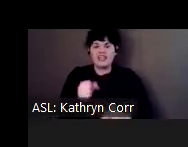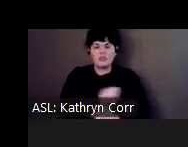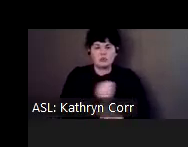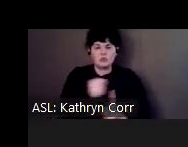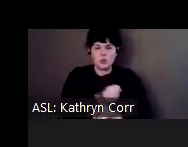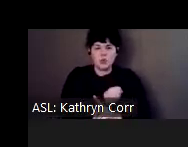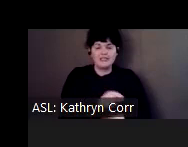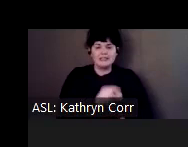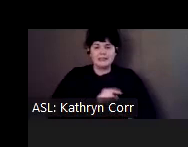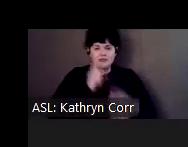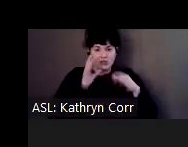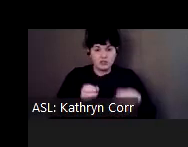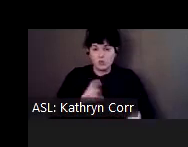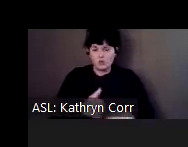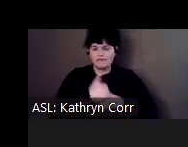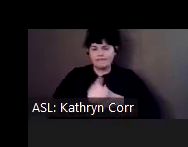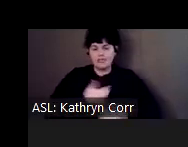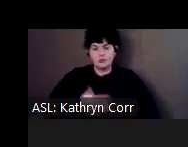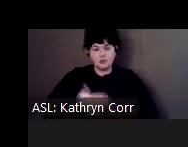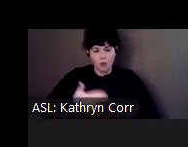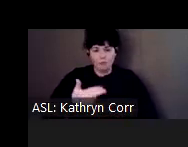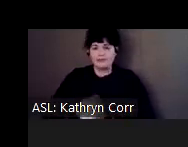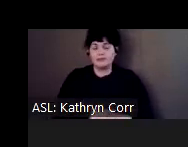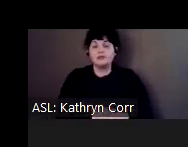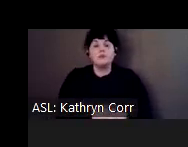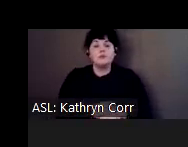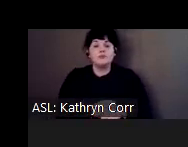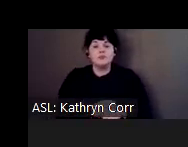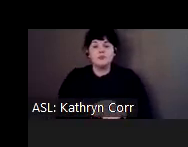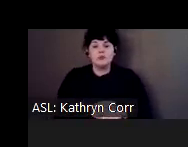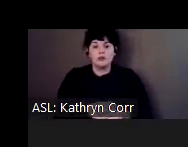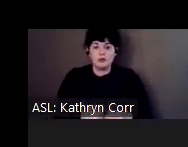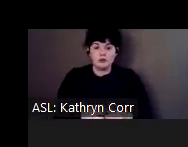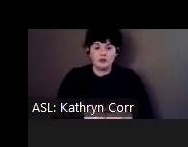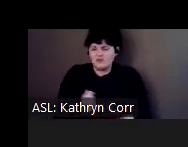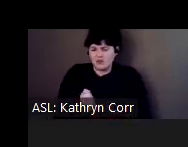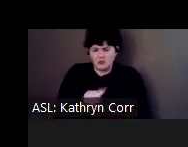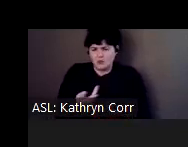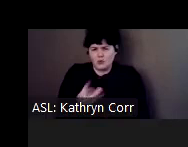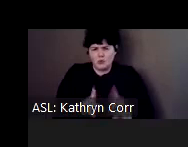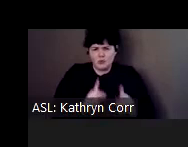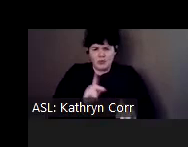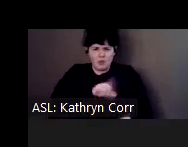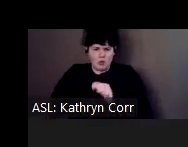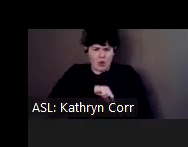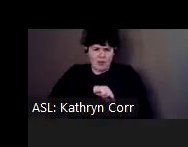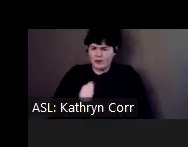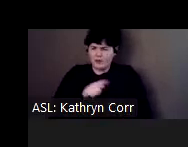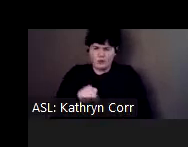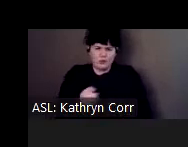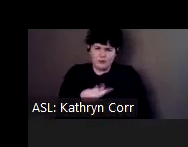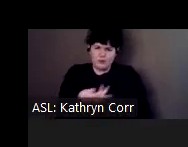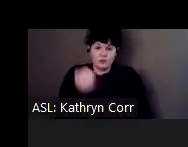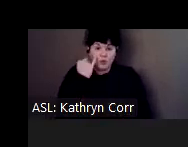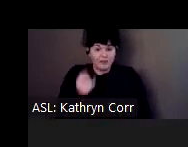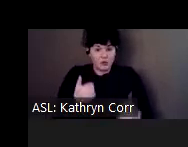weapon conviction. Very few people qualify under this exception. So if you have more than 3 felony